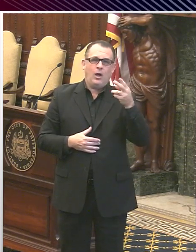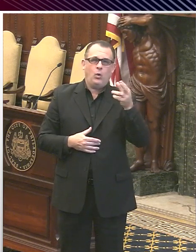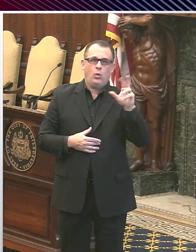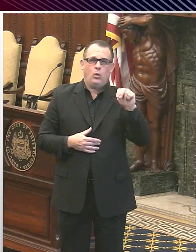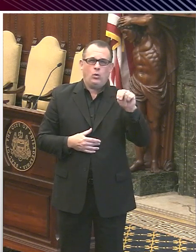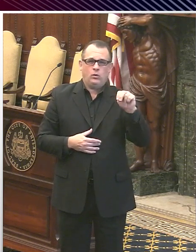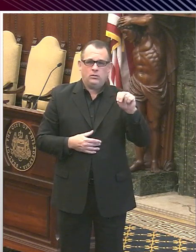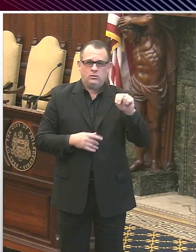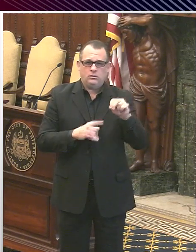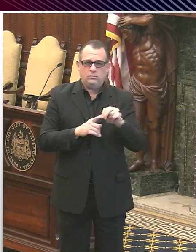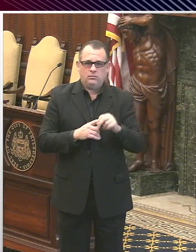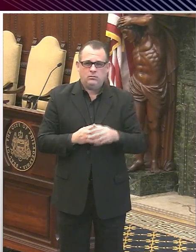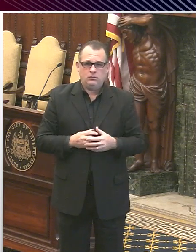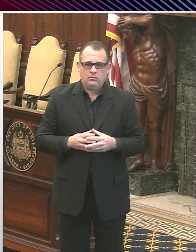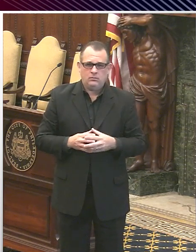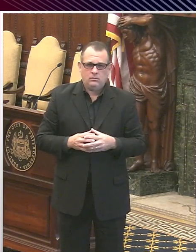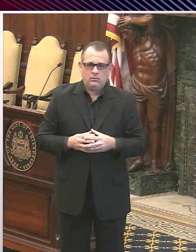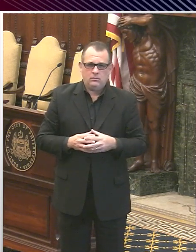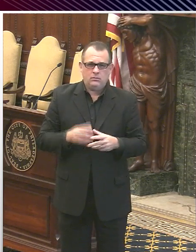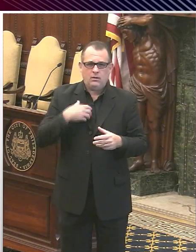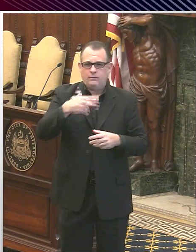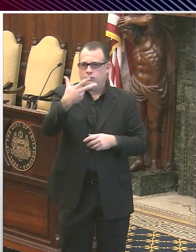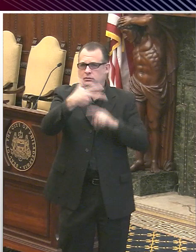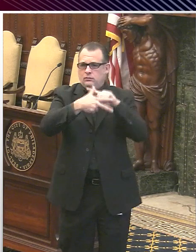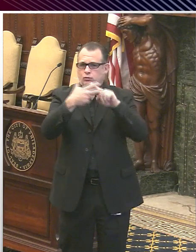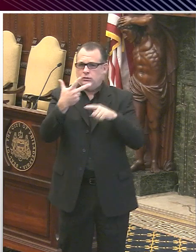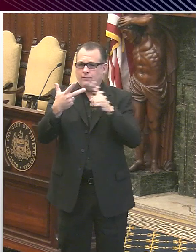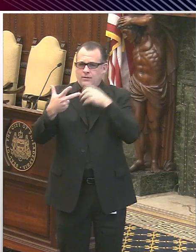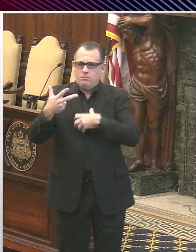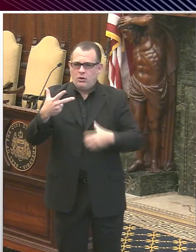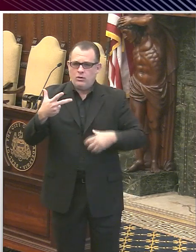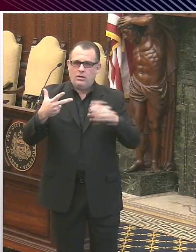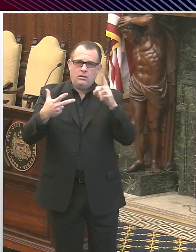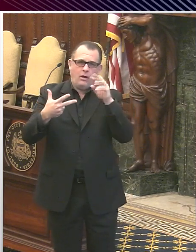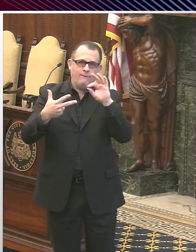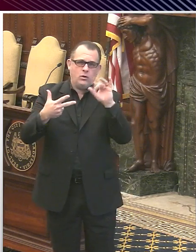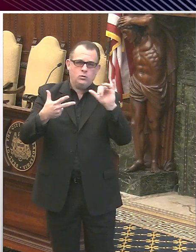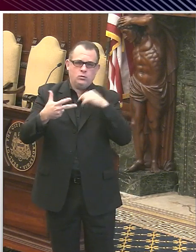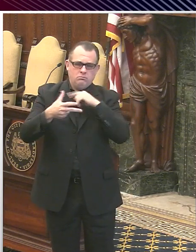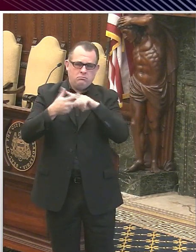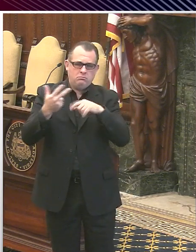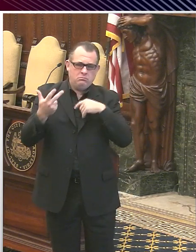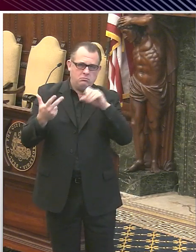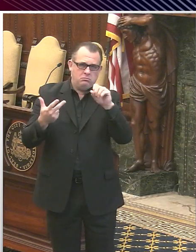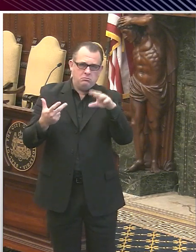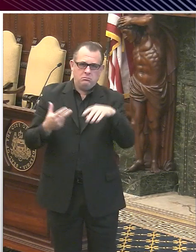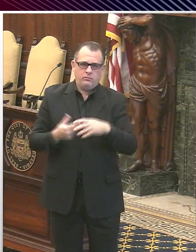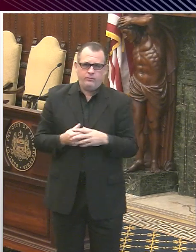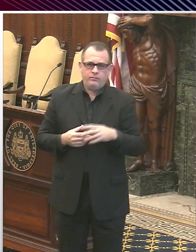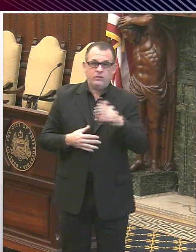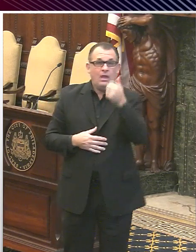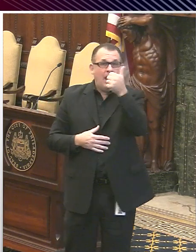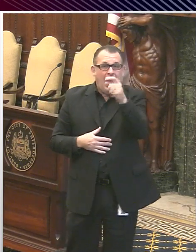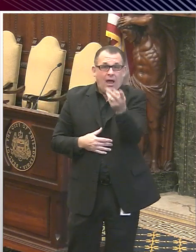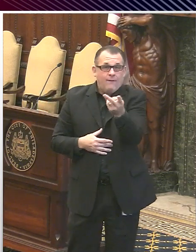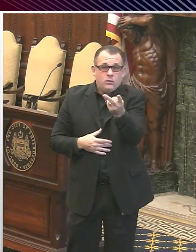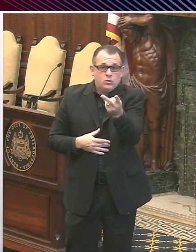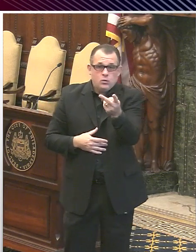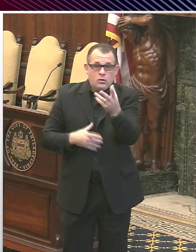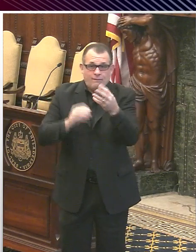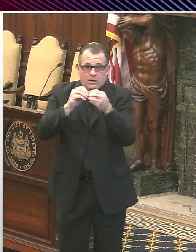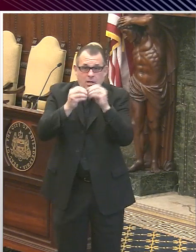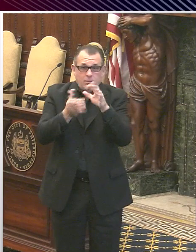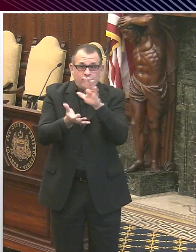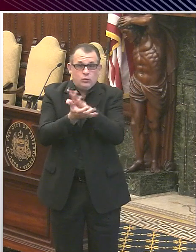Yes, I have three questions for the mayor and for Dr. Farley. Can you or Dr. Farley provide us with numbers of